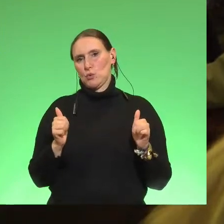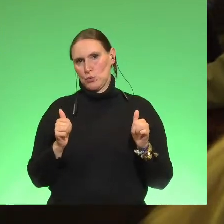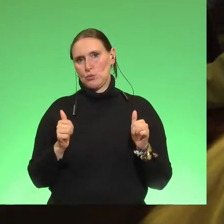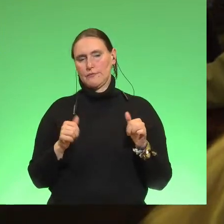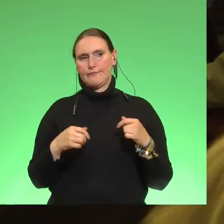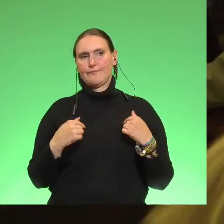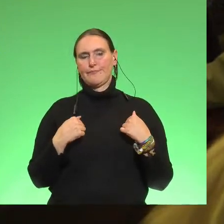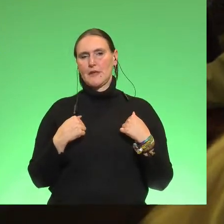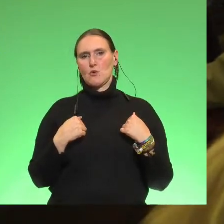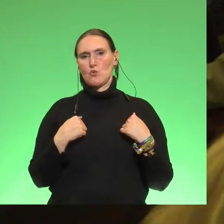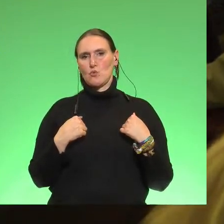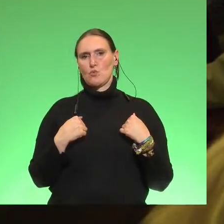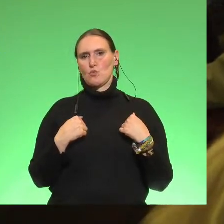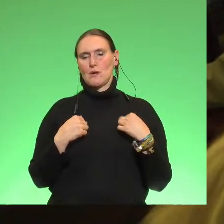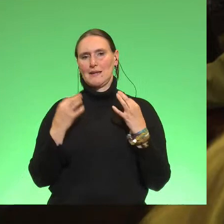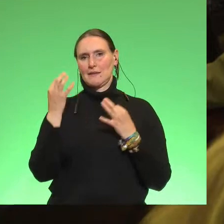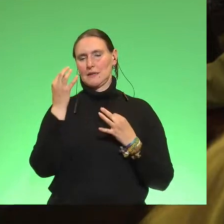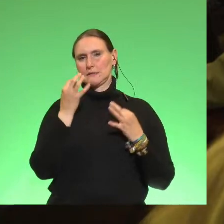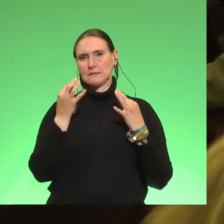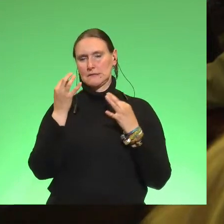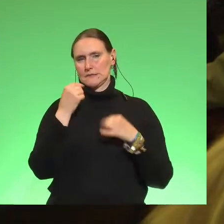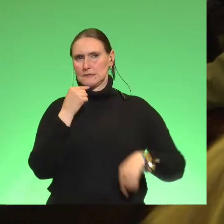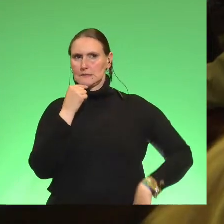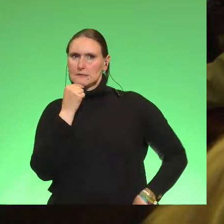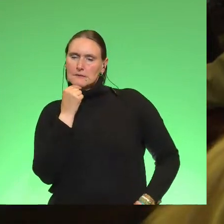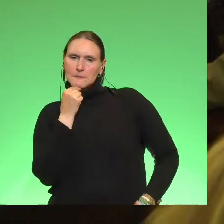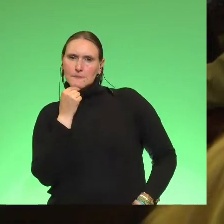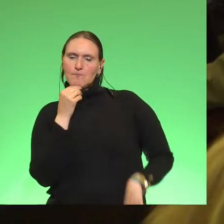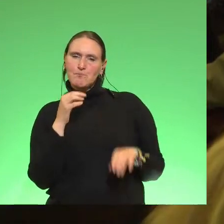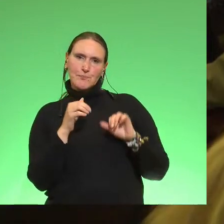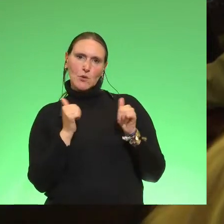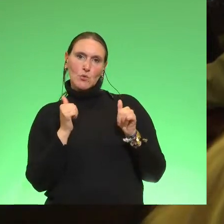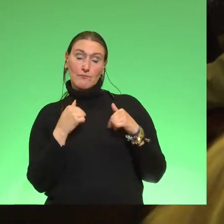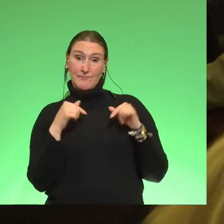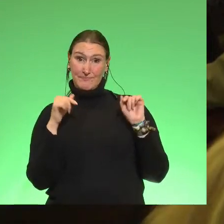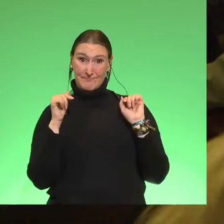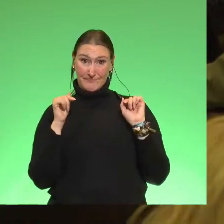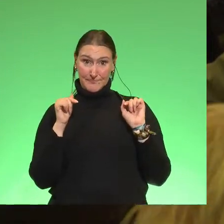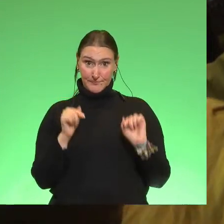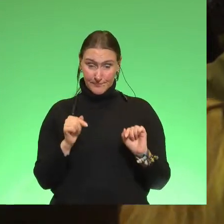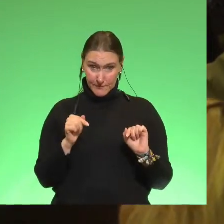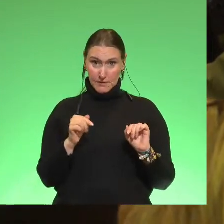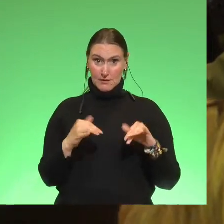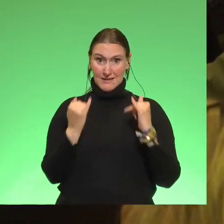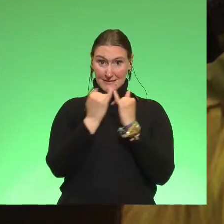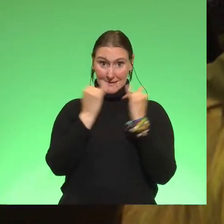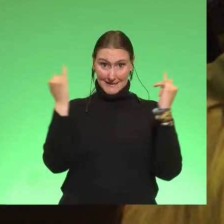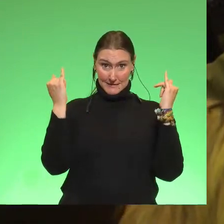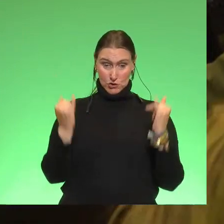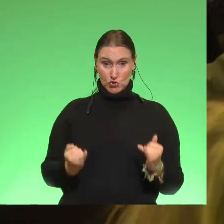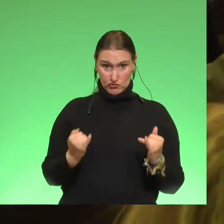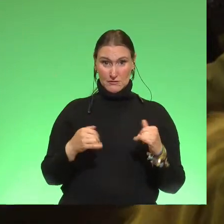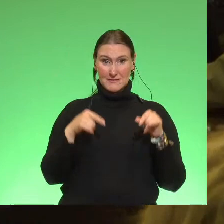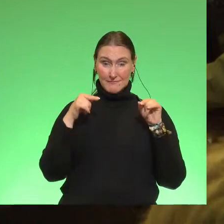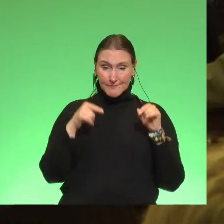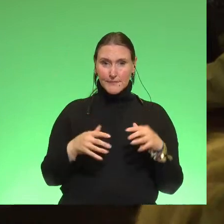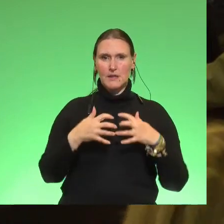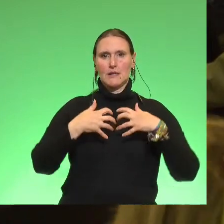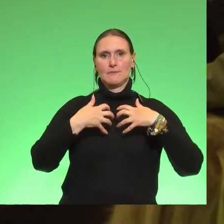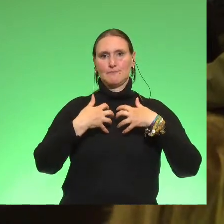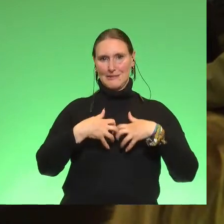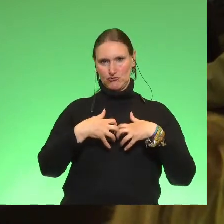because I can see somehow that staying in this institution, in this machine, and doing